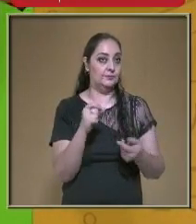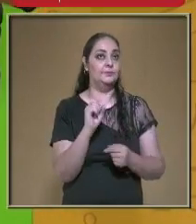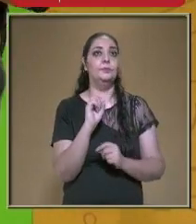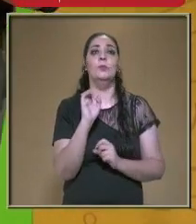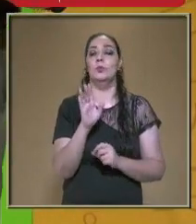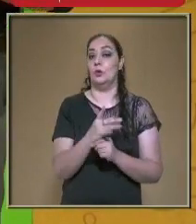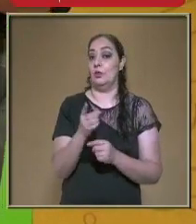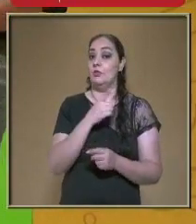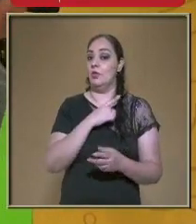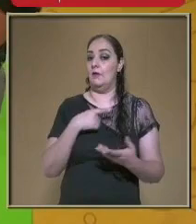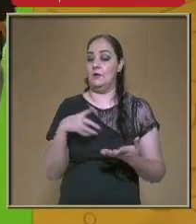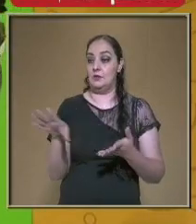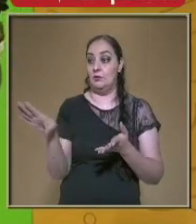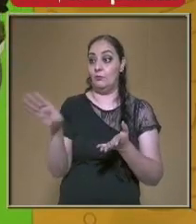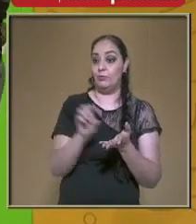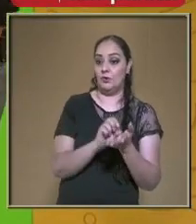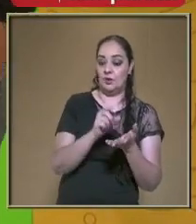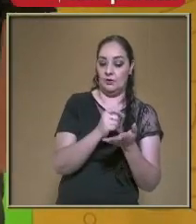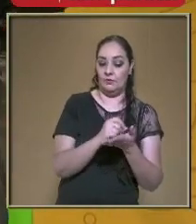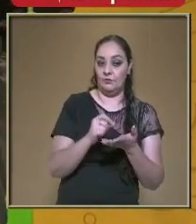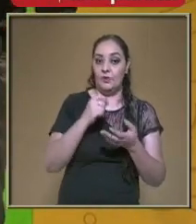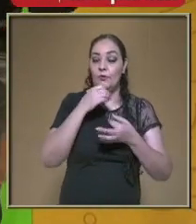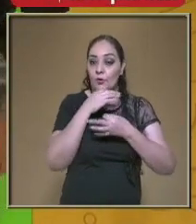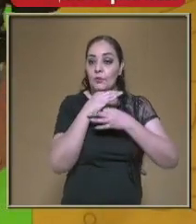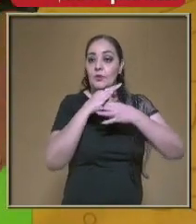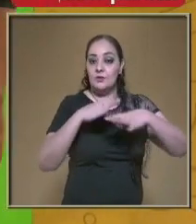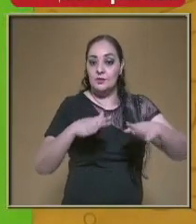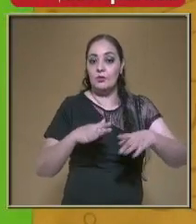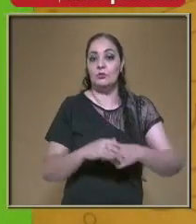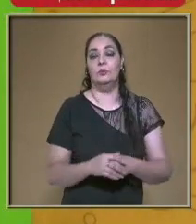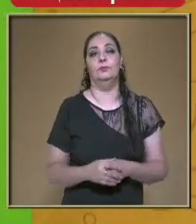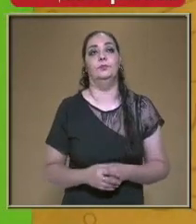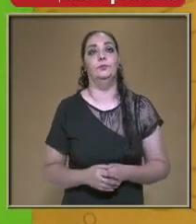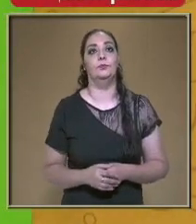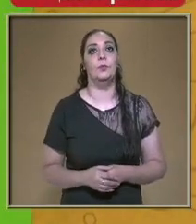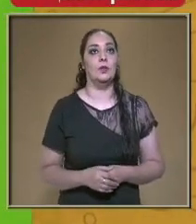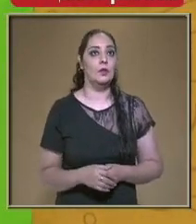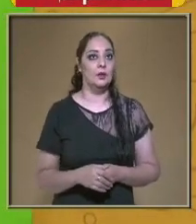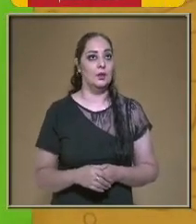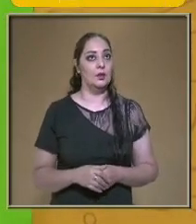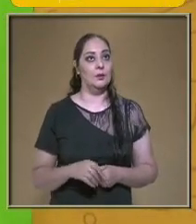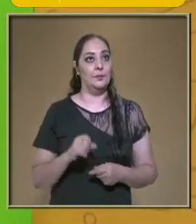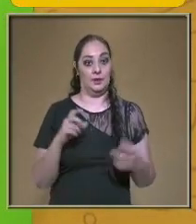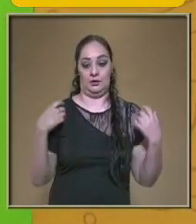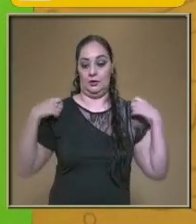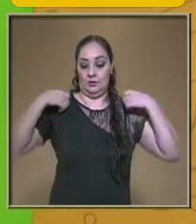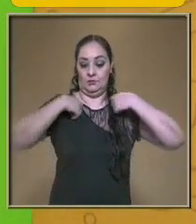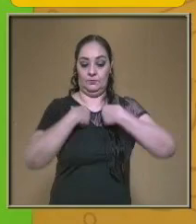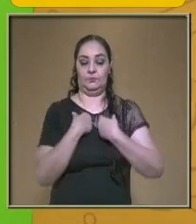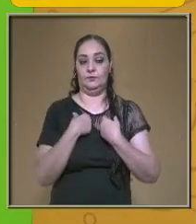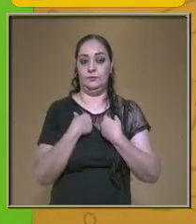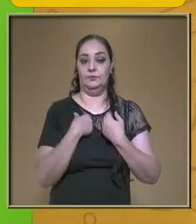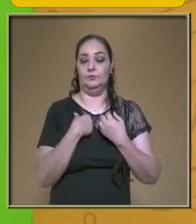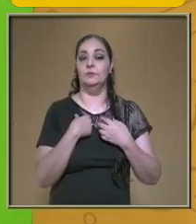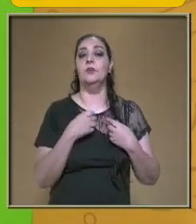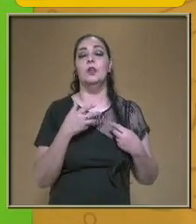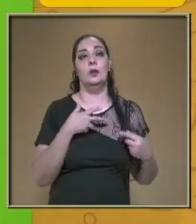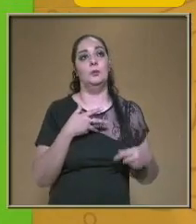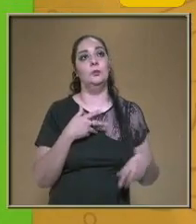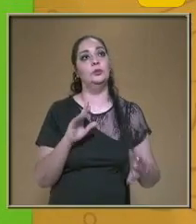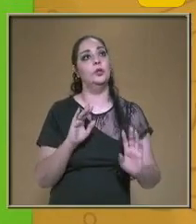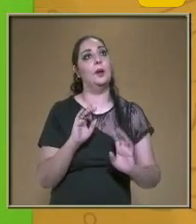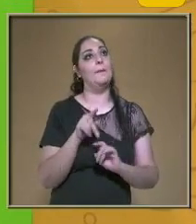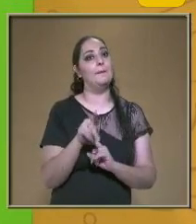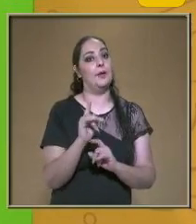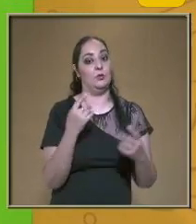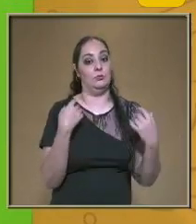you have to copy the information, okay? This is the lab coat from Phineas and Ferb, okay? But the lab